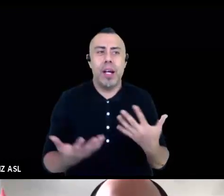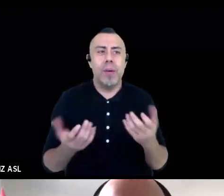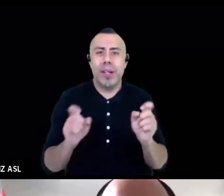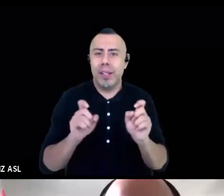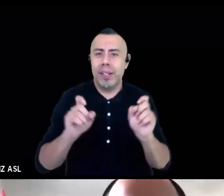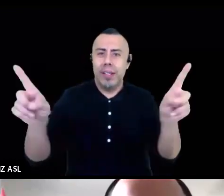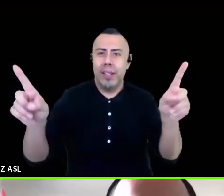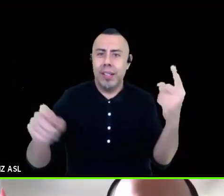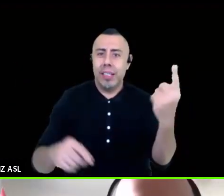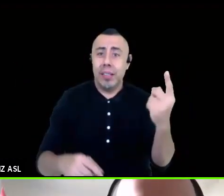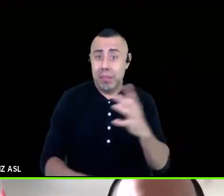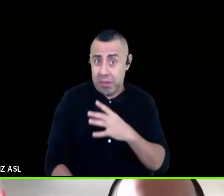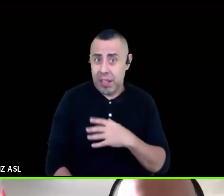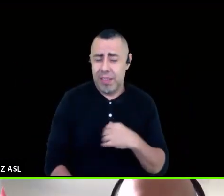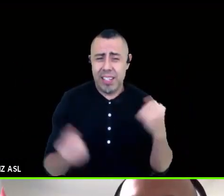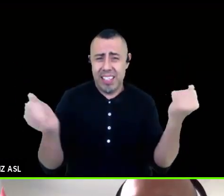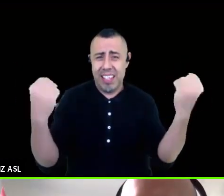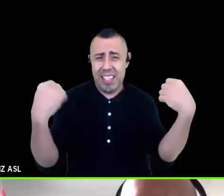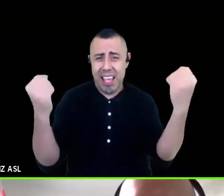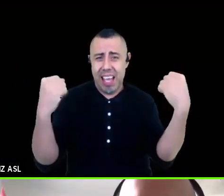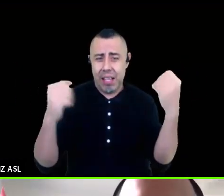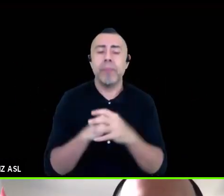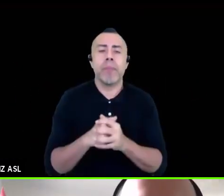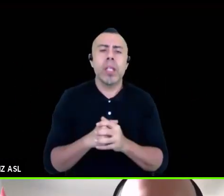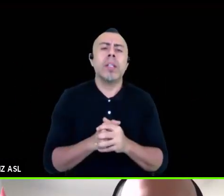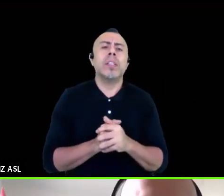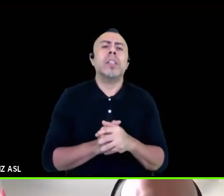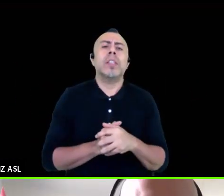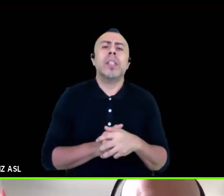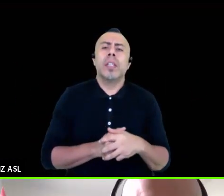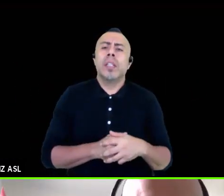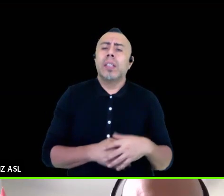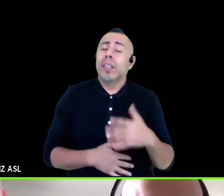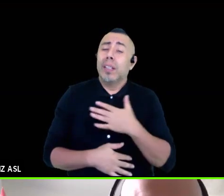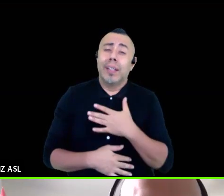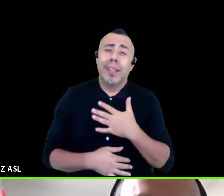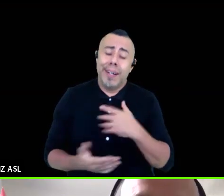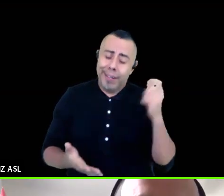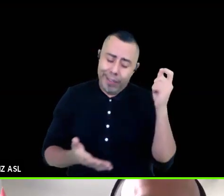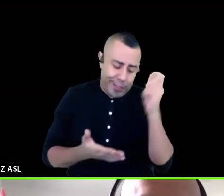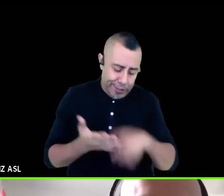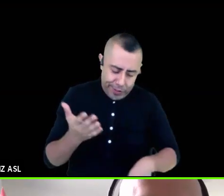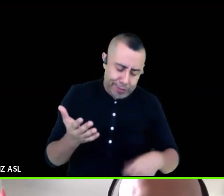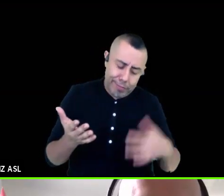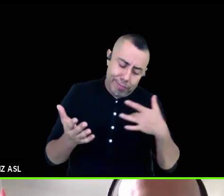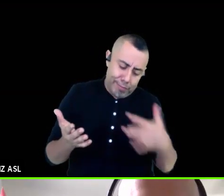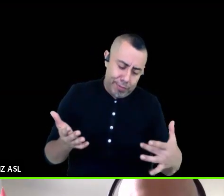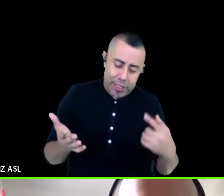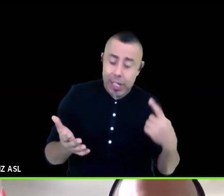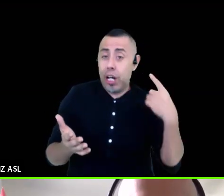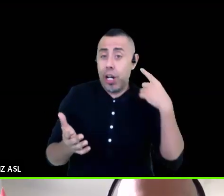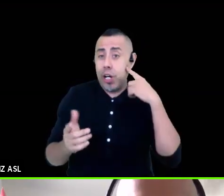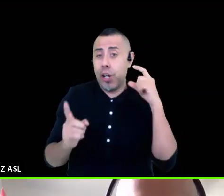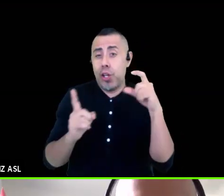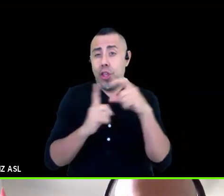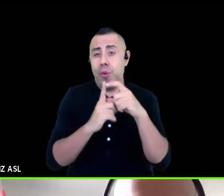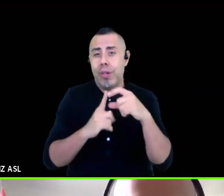So usually when I write, when I hear the word, hear the word remember come out of a